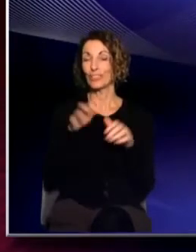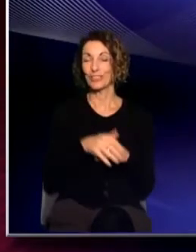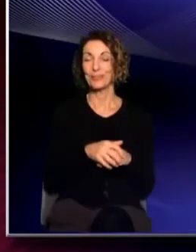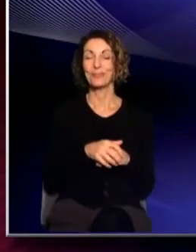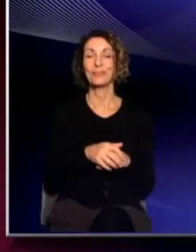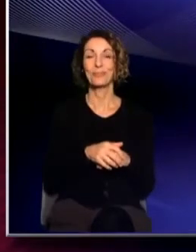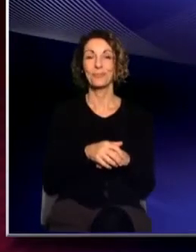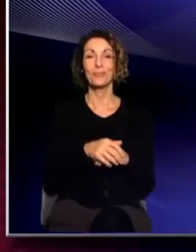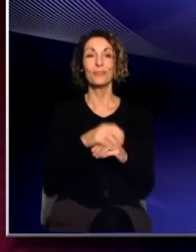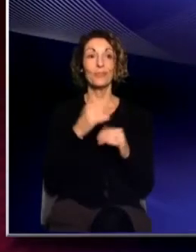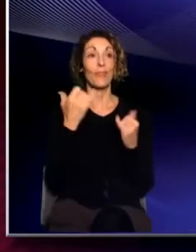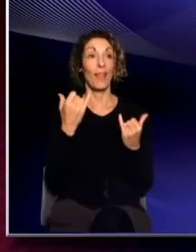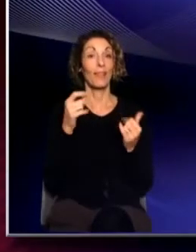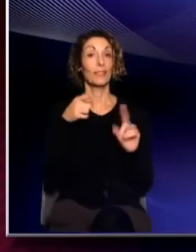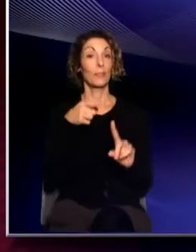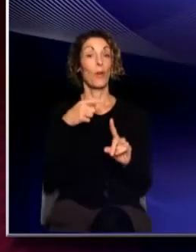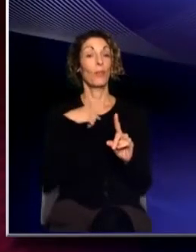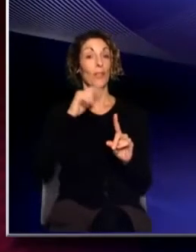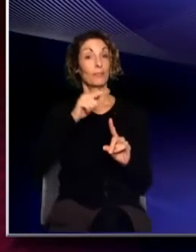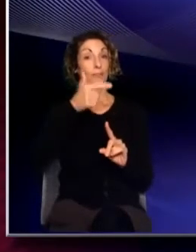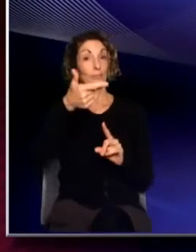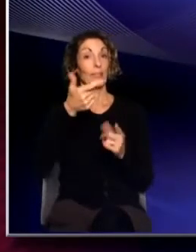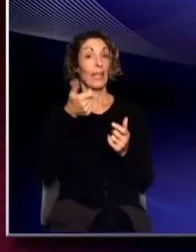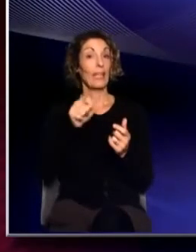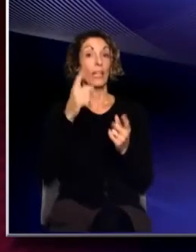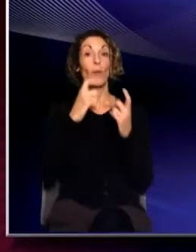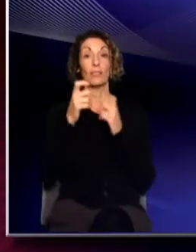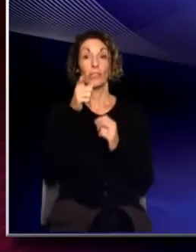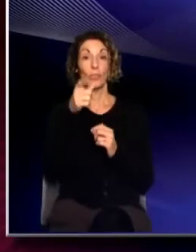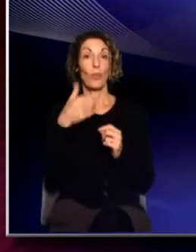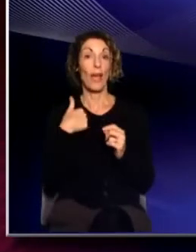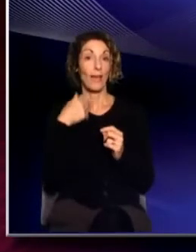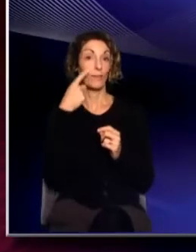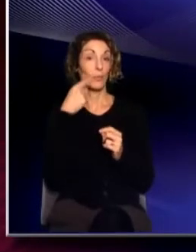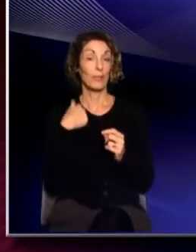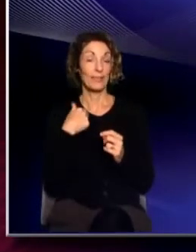At this point, I'll entertain any questions you may have.